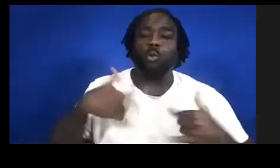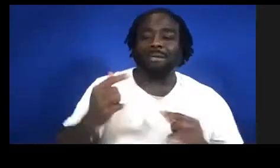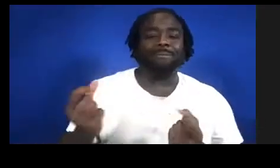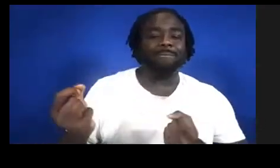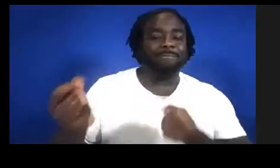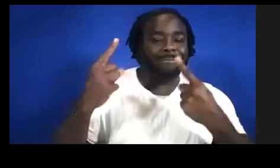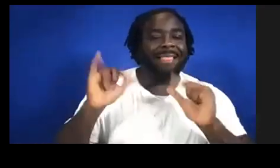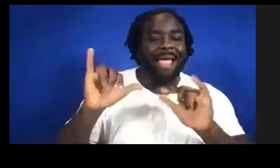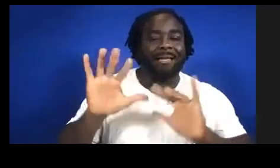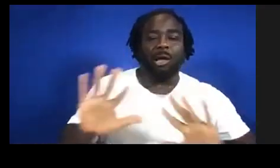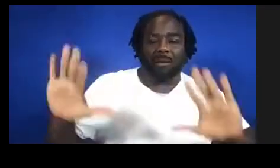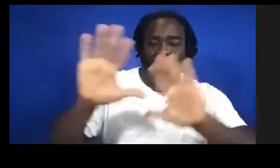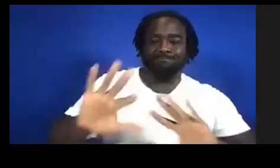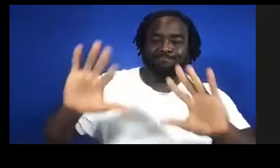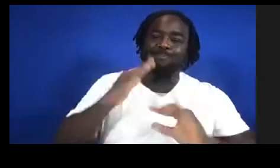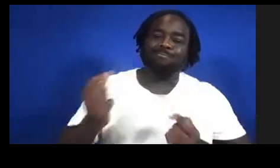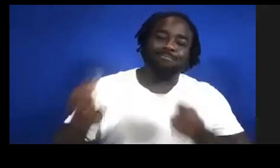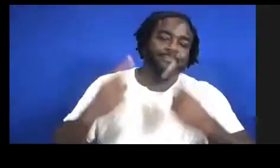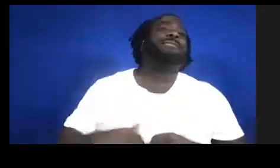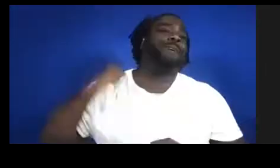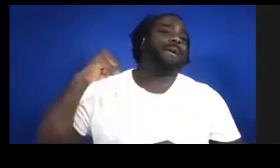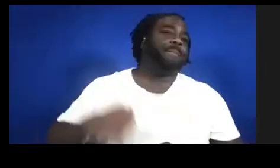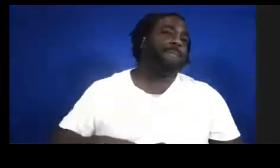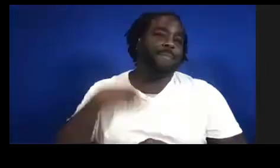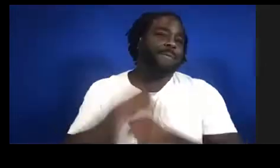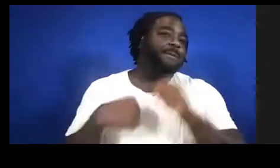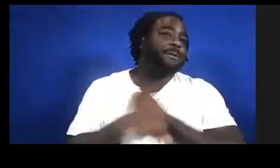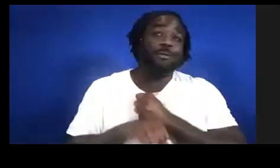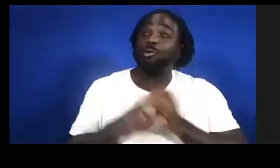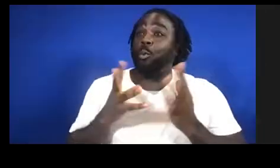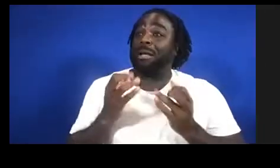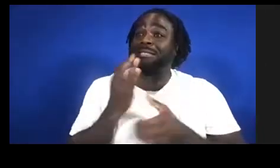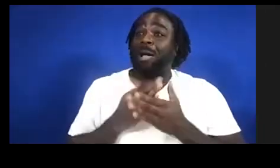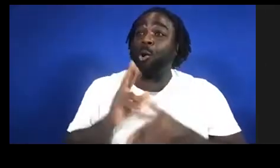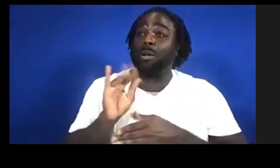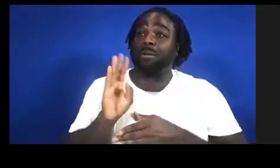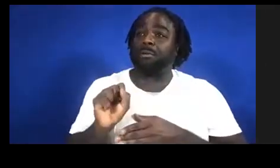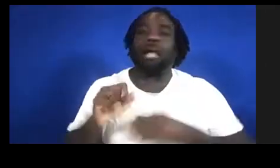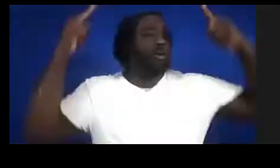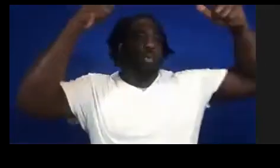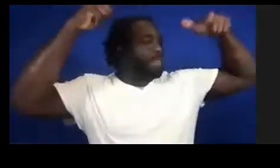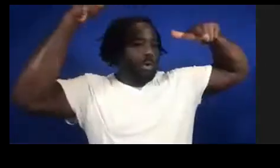know we know how that all works in the world, right?